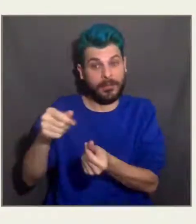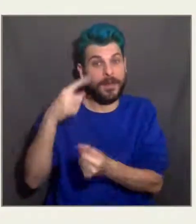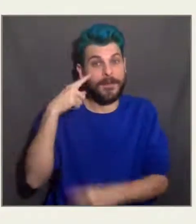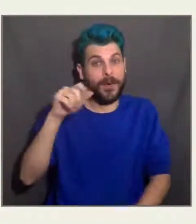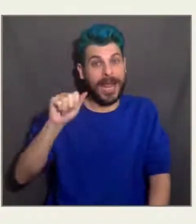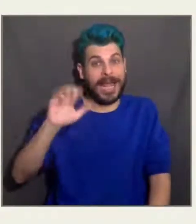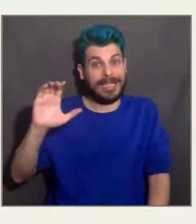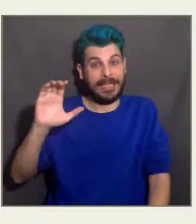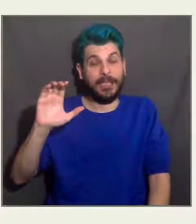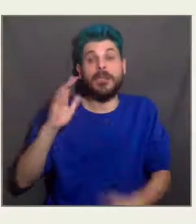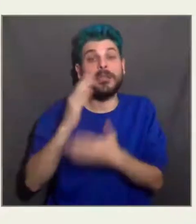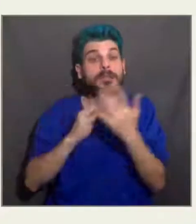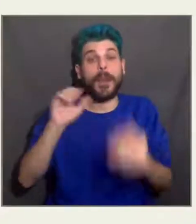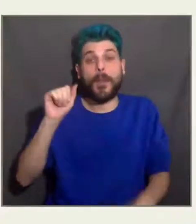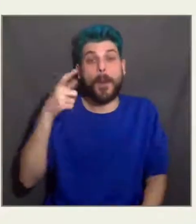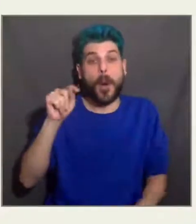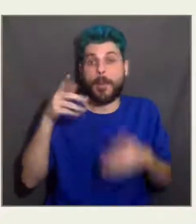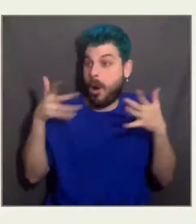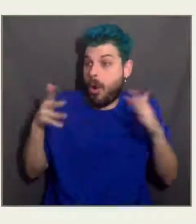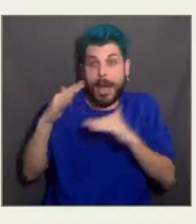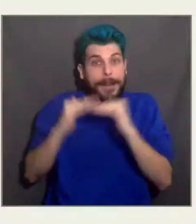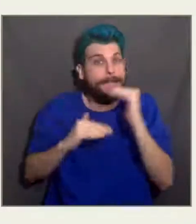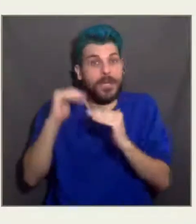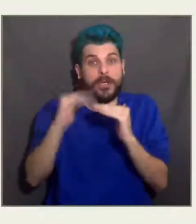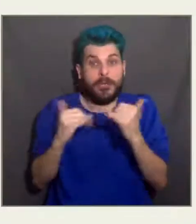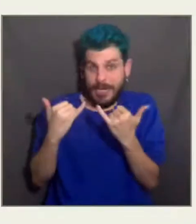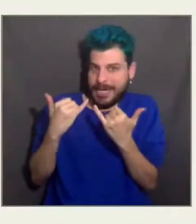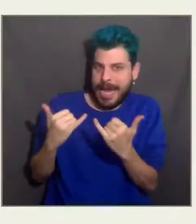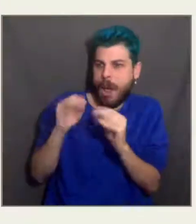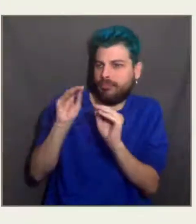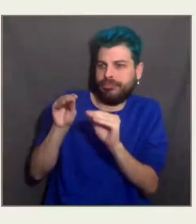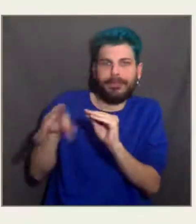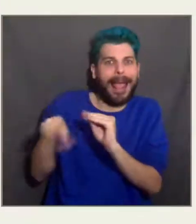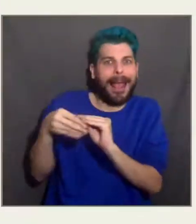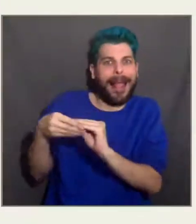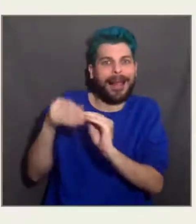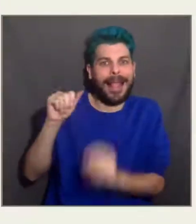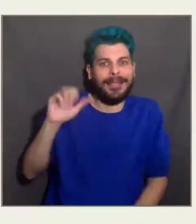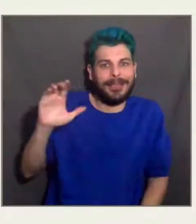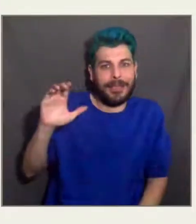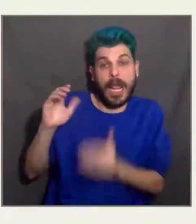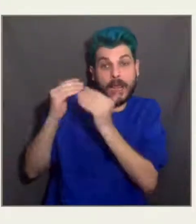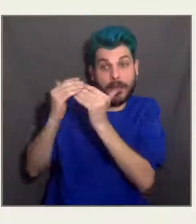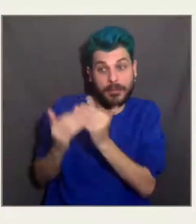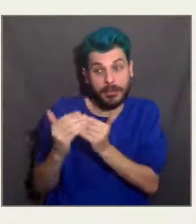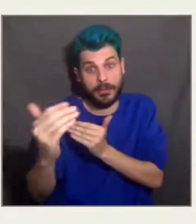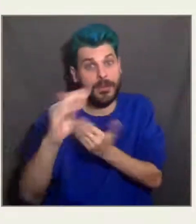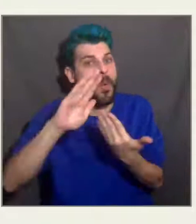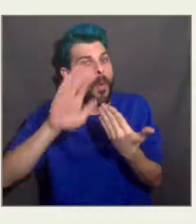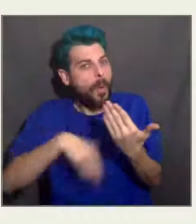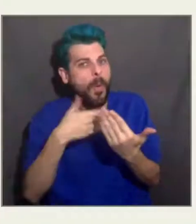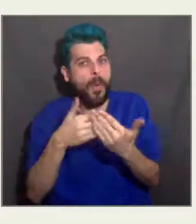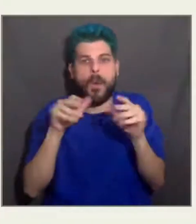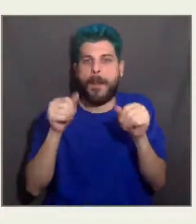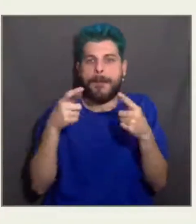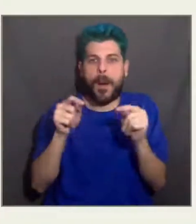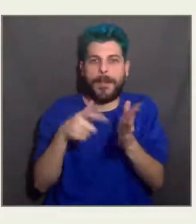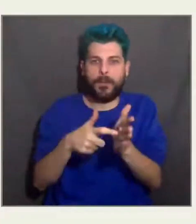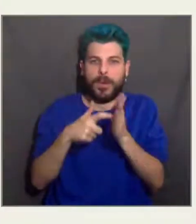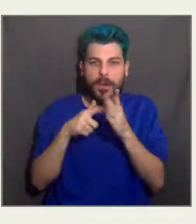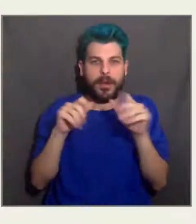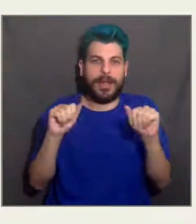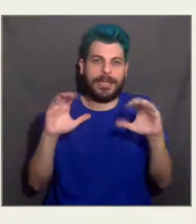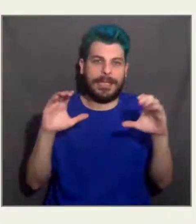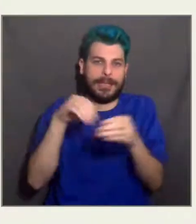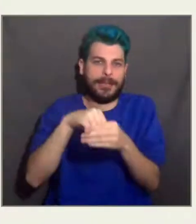already been constructed and requiring those going forward, or asking our community, our jurisdictional partners to make sure that that